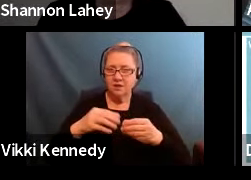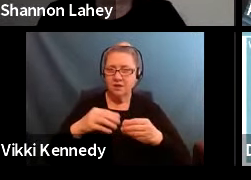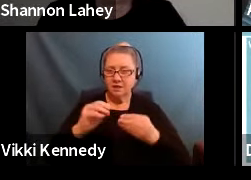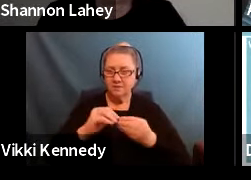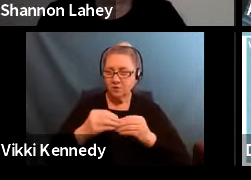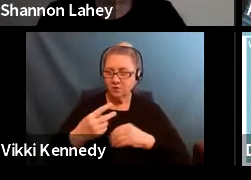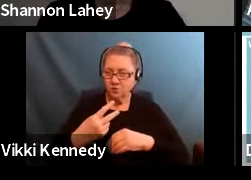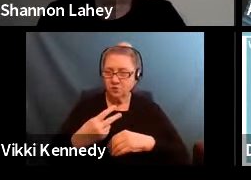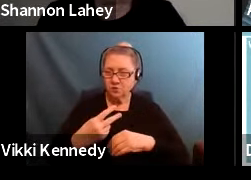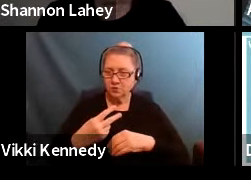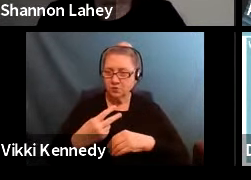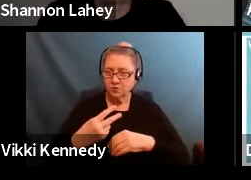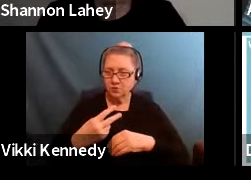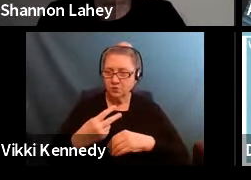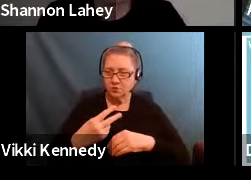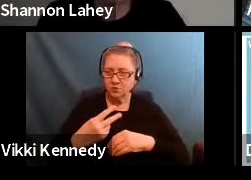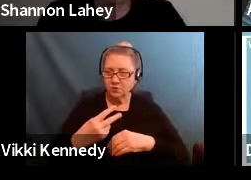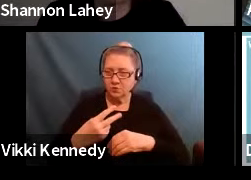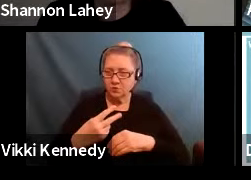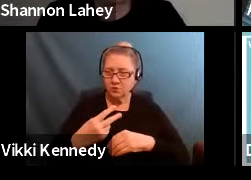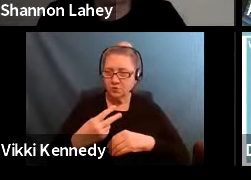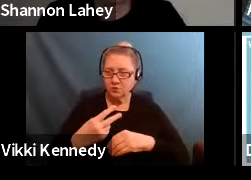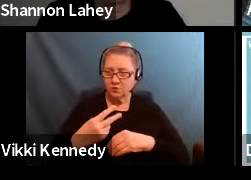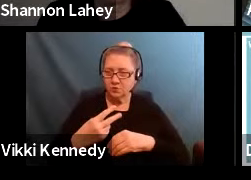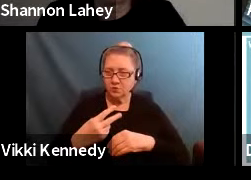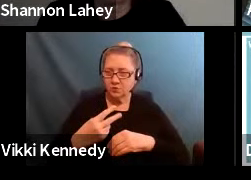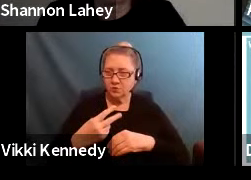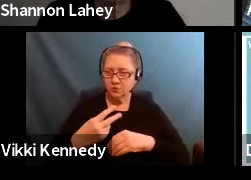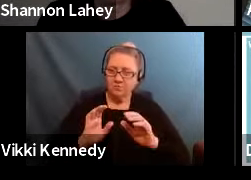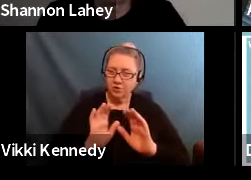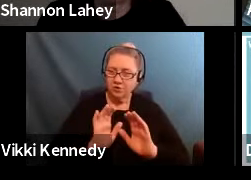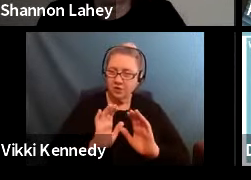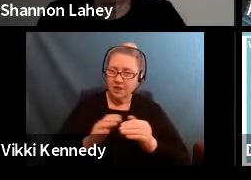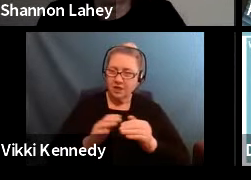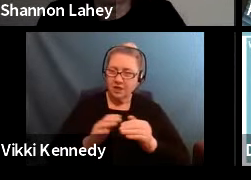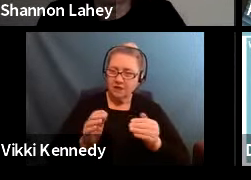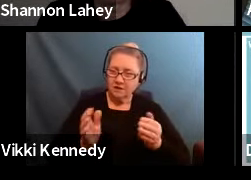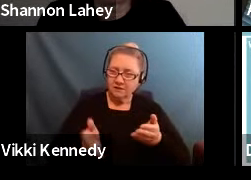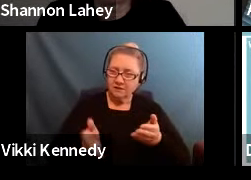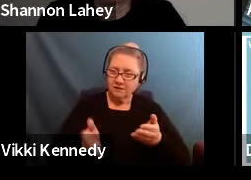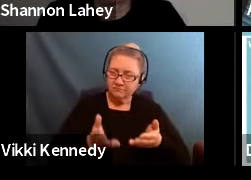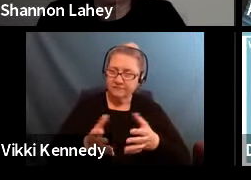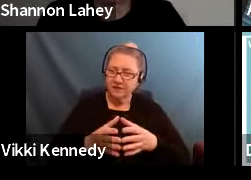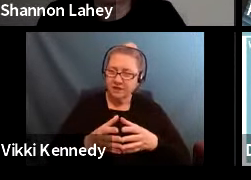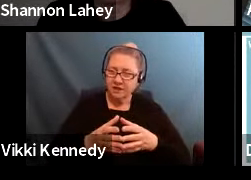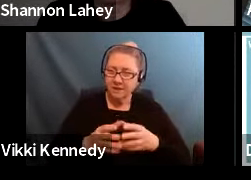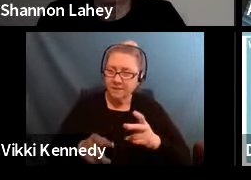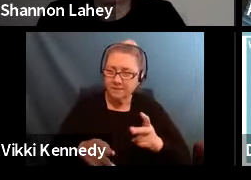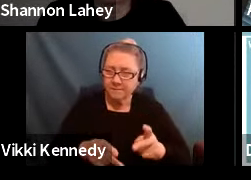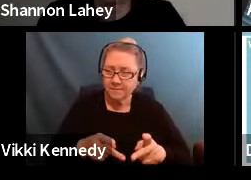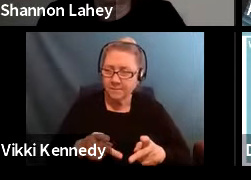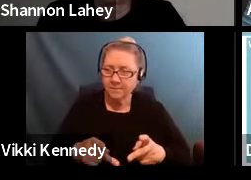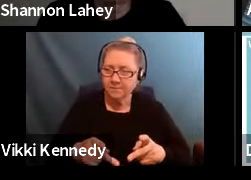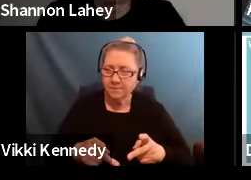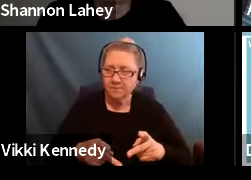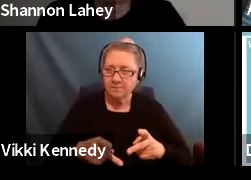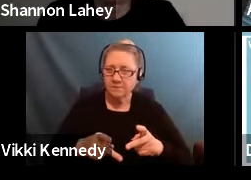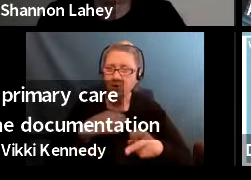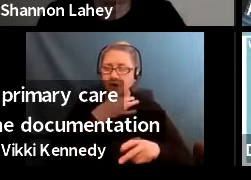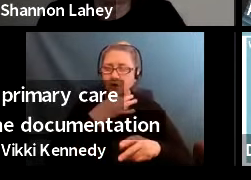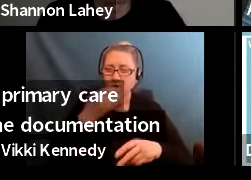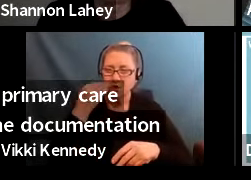both regional center clients and for those that have HCBS waivers. I'm curious to know why only